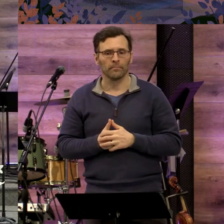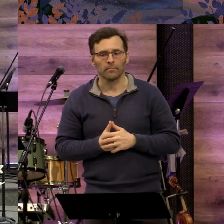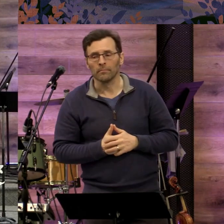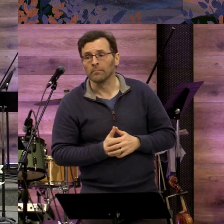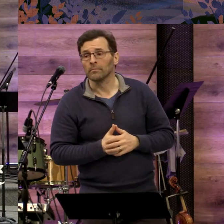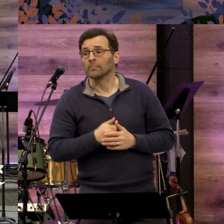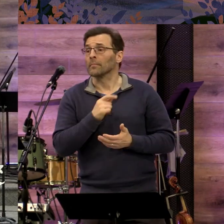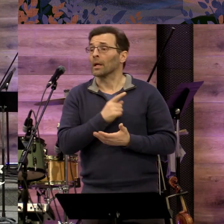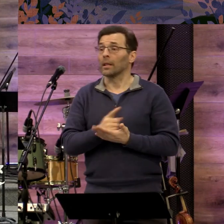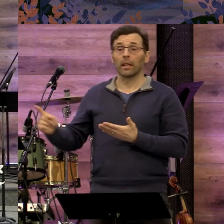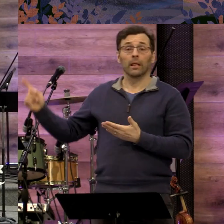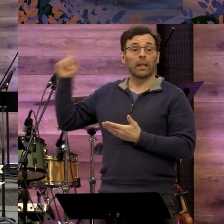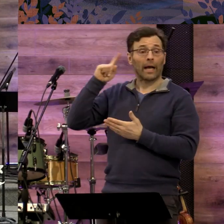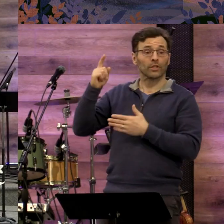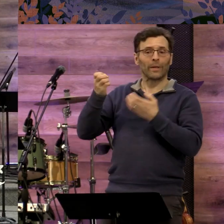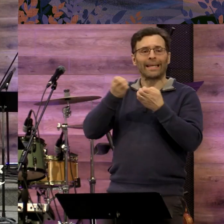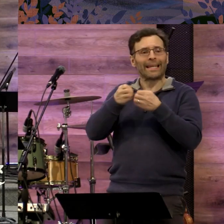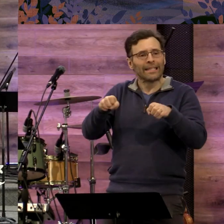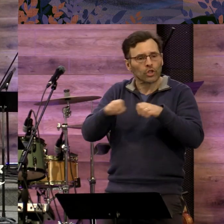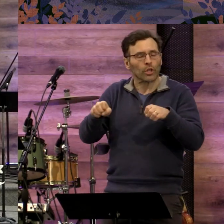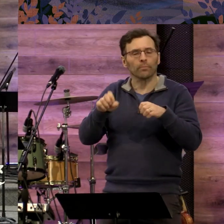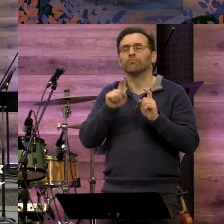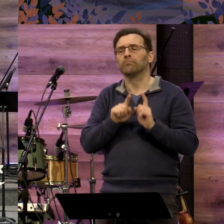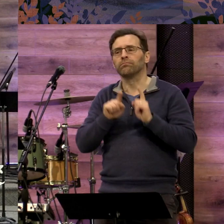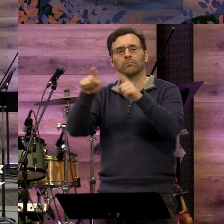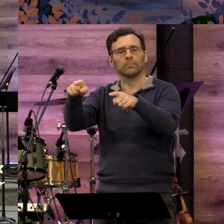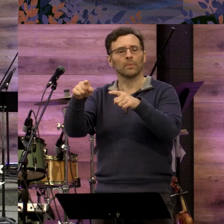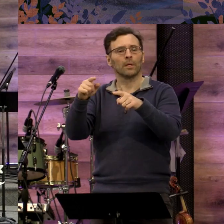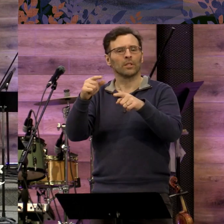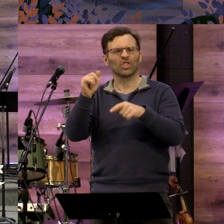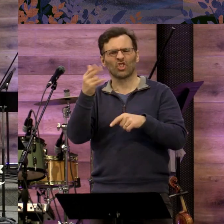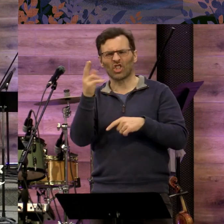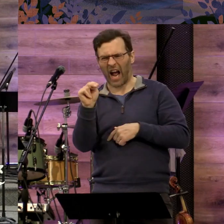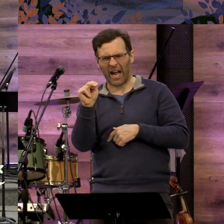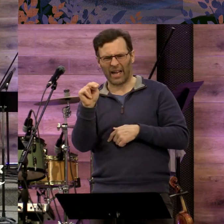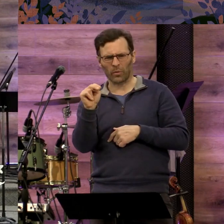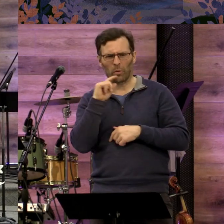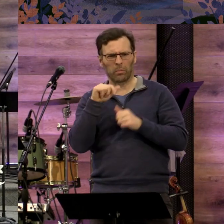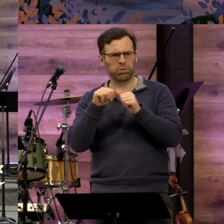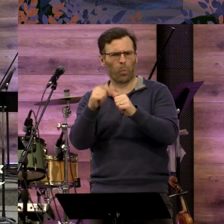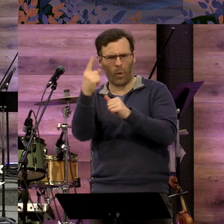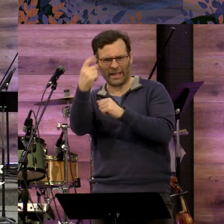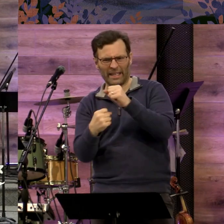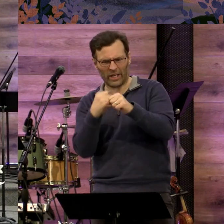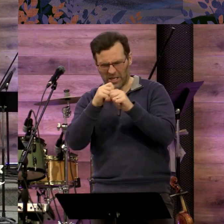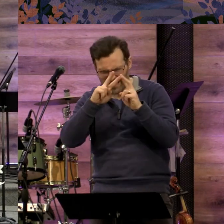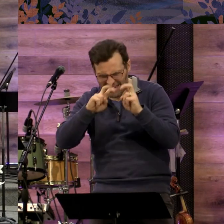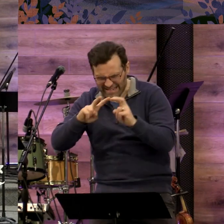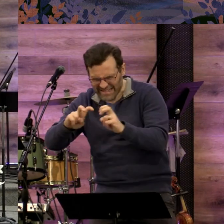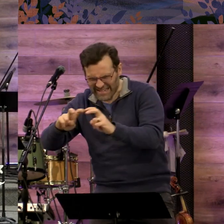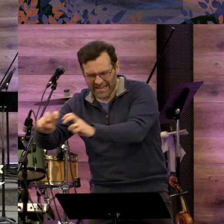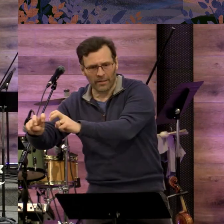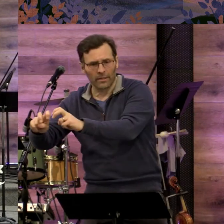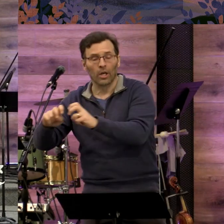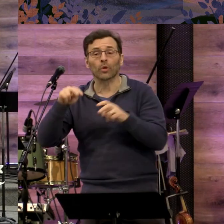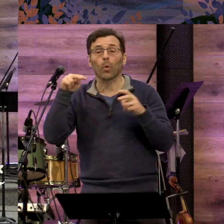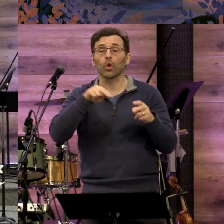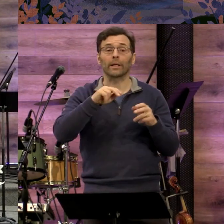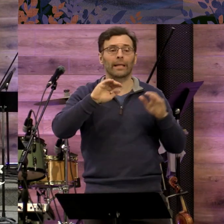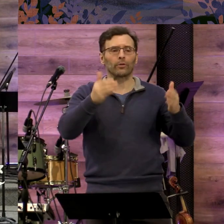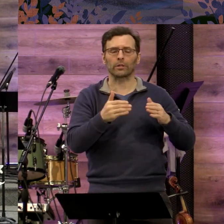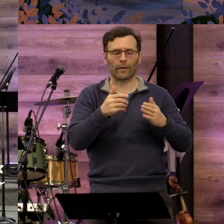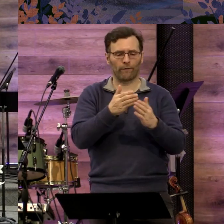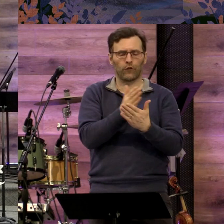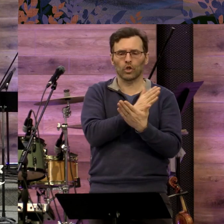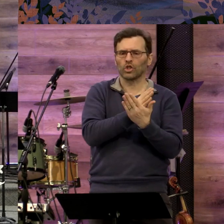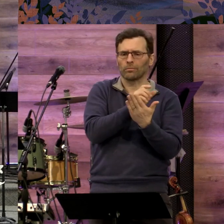we dove into the Gospel of John, and we're going to be here for about a year. And so this morning, we're going to look at the introduction or the prologue